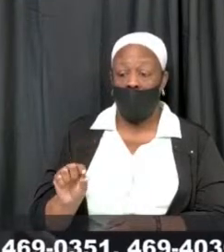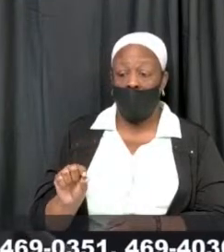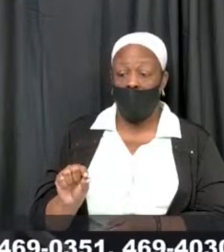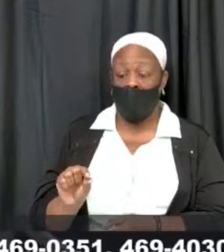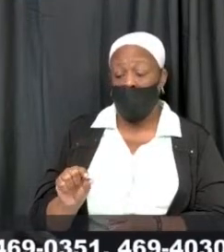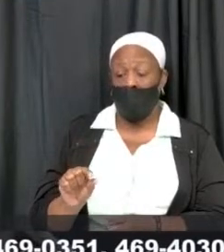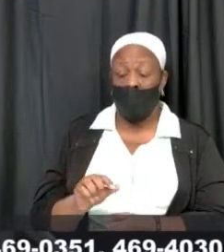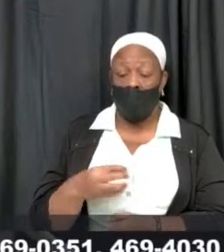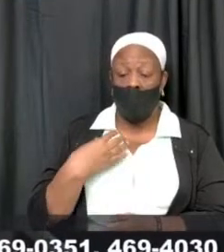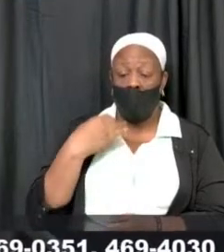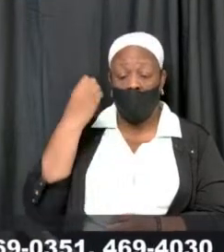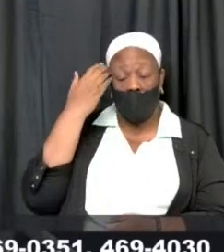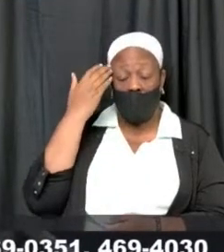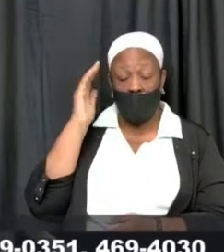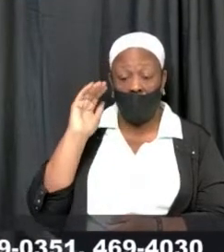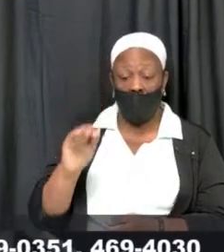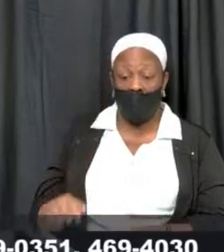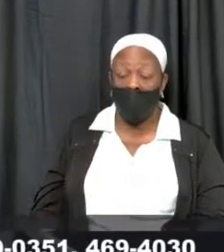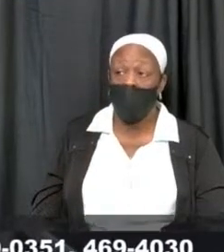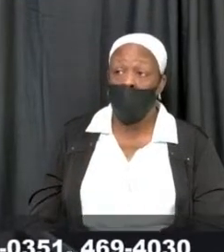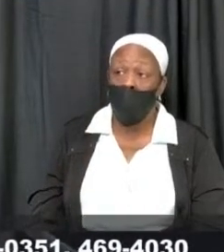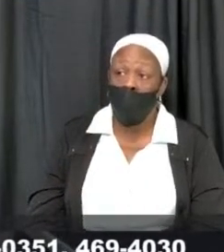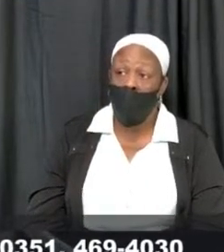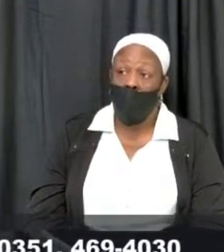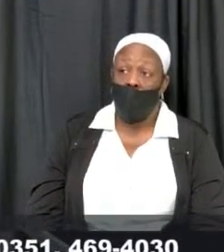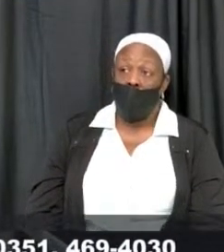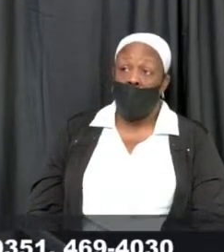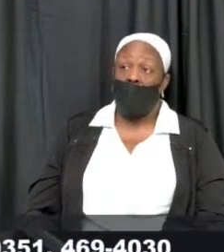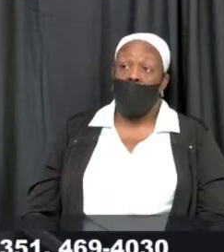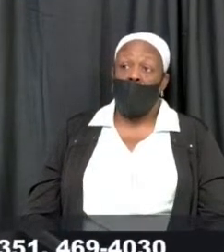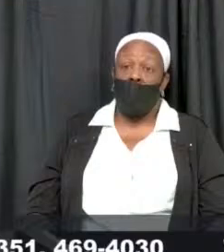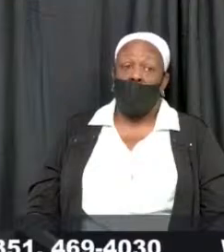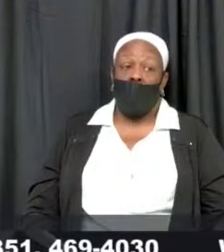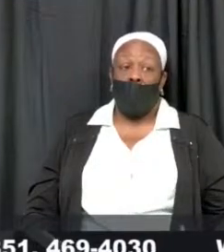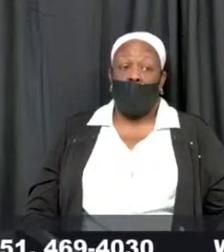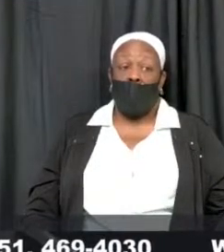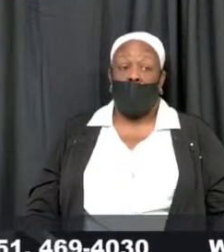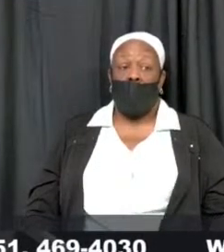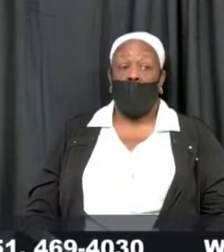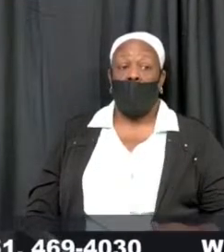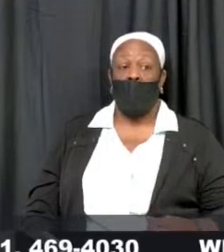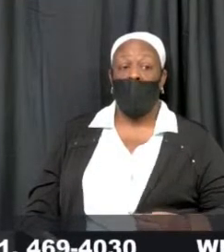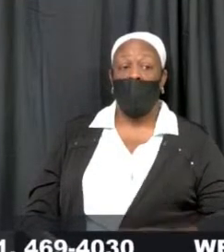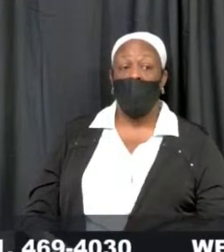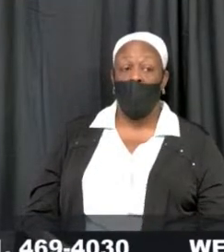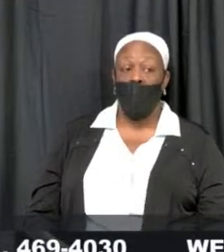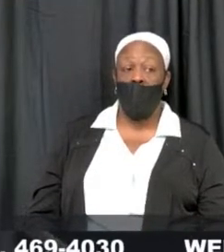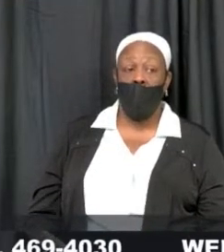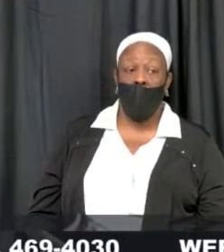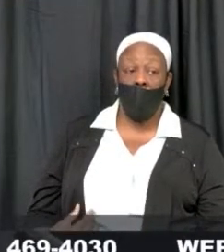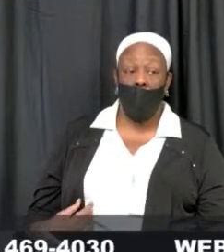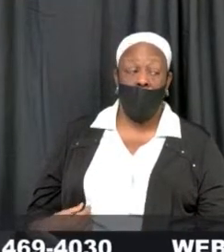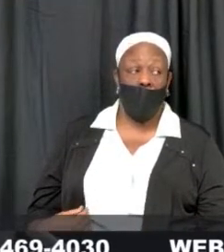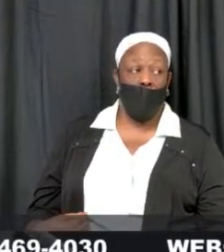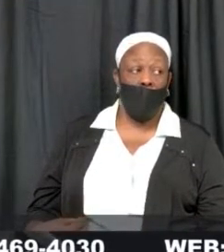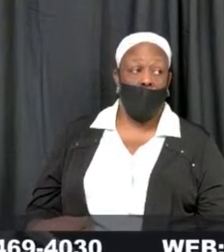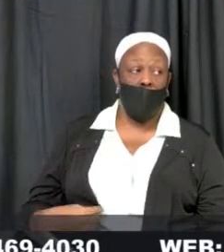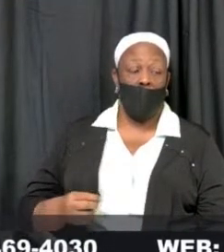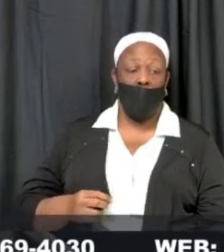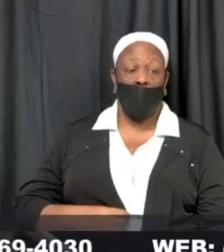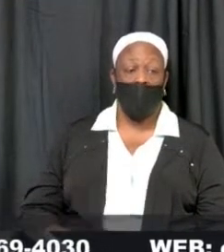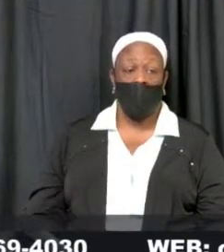communication has been filed with the International Criminal Court prosecutor. Until